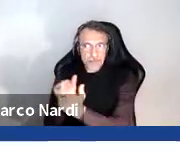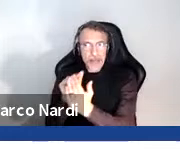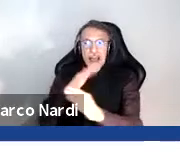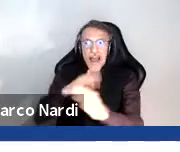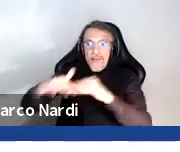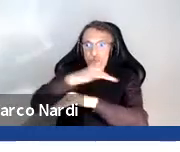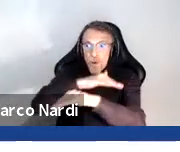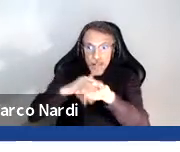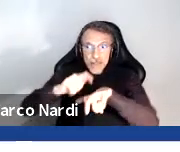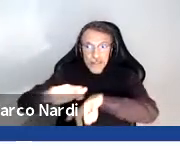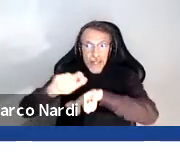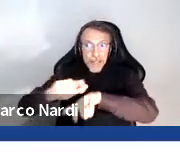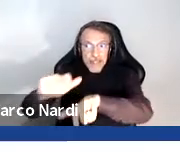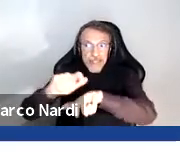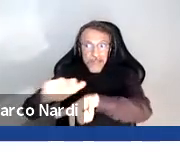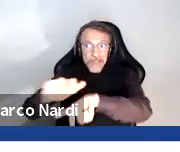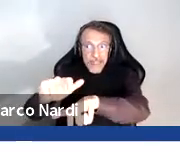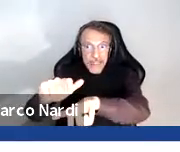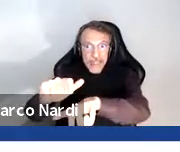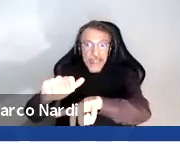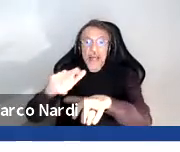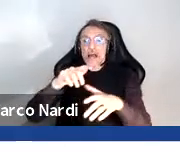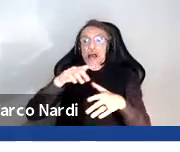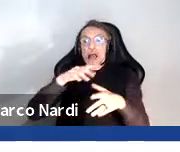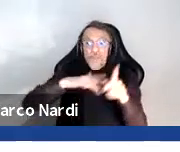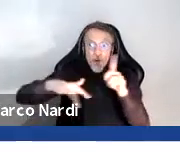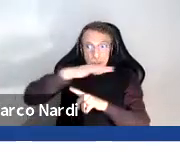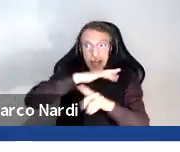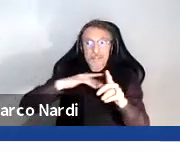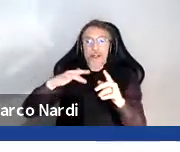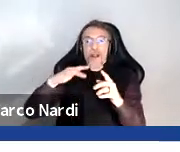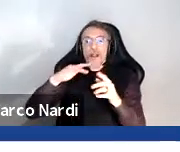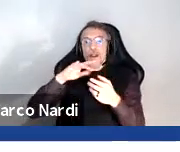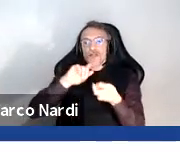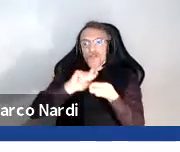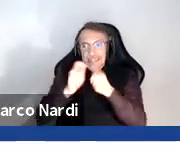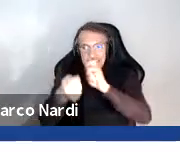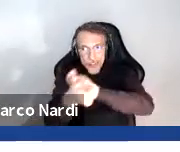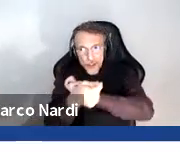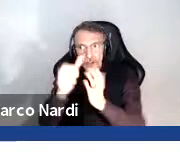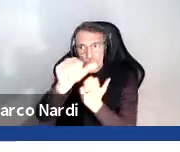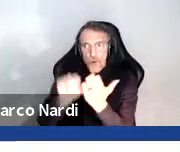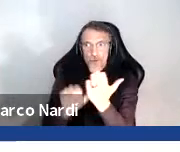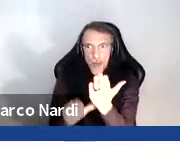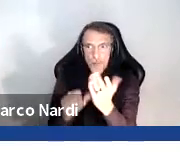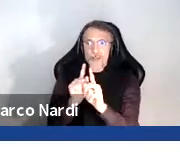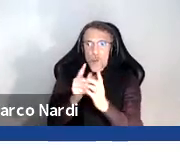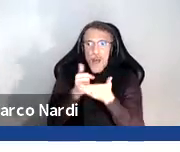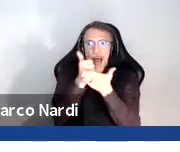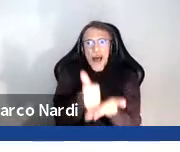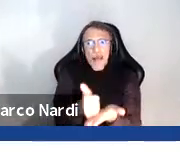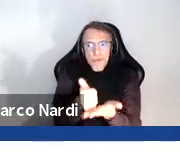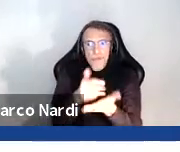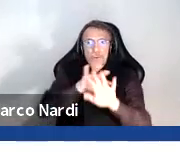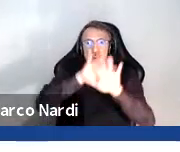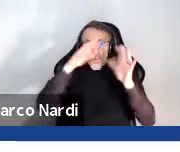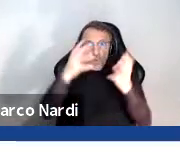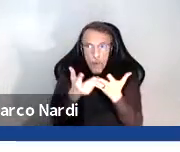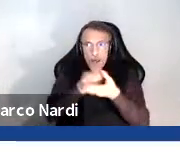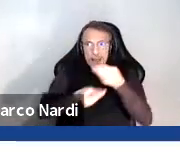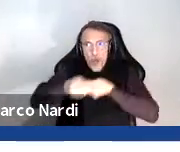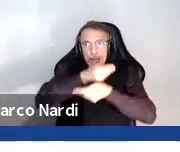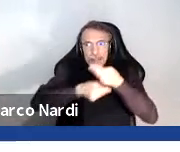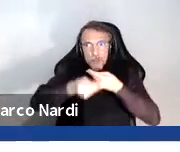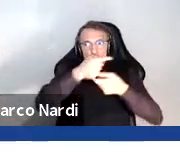environmental sustainability programs, environmental transition programs, the programs that will help the global economy transition to a